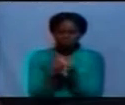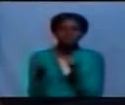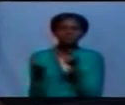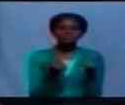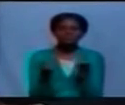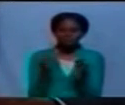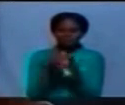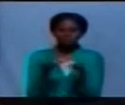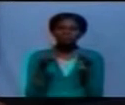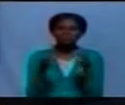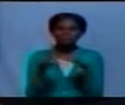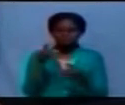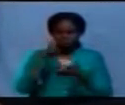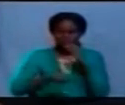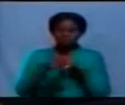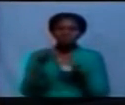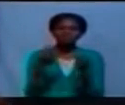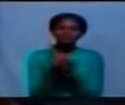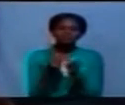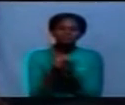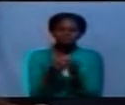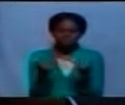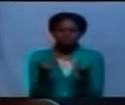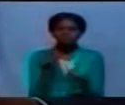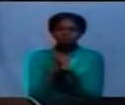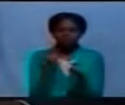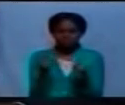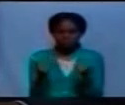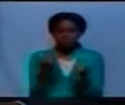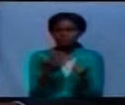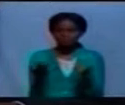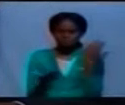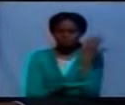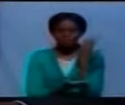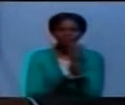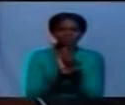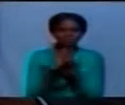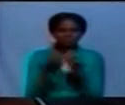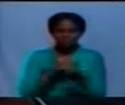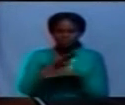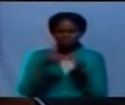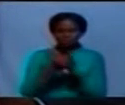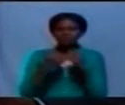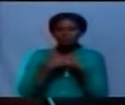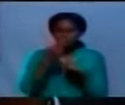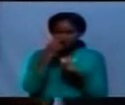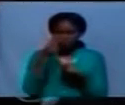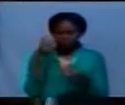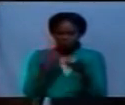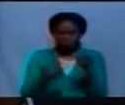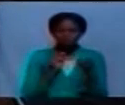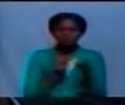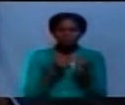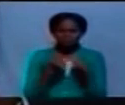market in terms of the cost of funding. But obviously, as things improve, we always seen that whenever